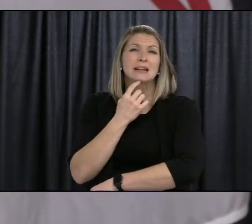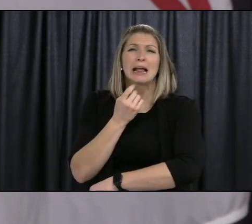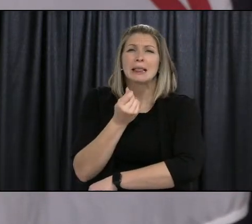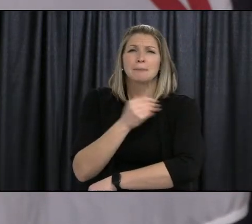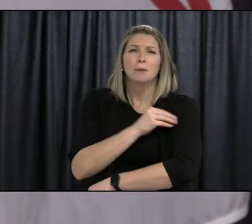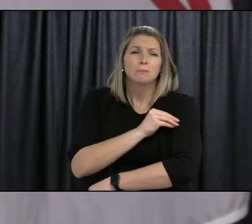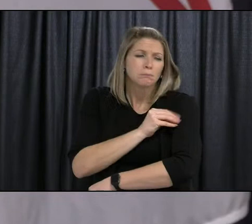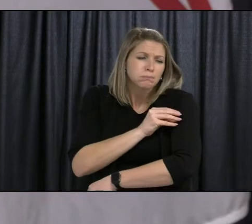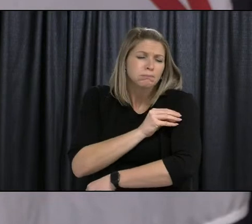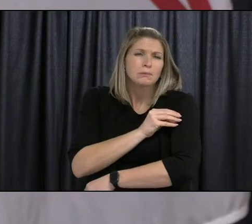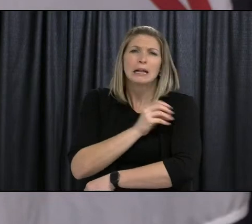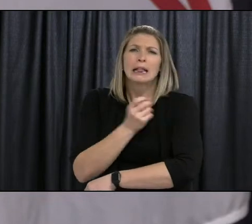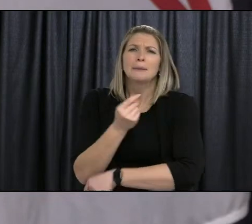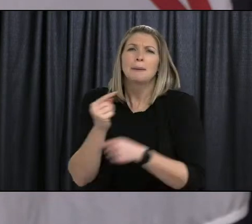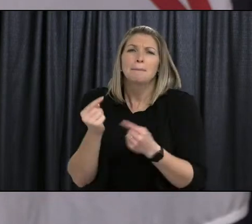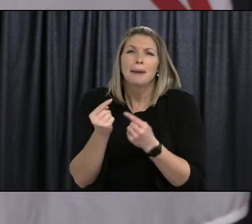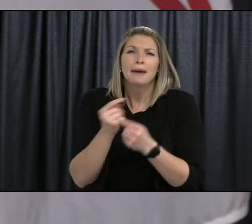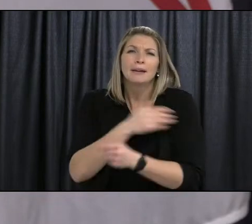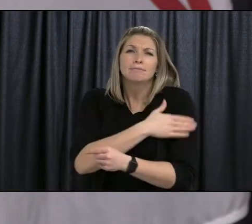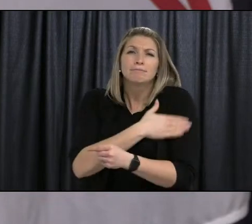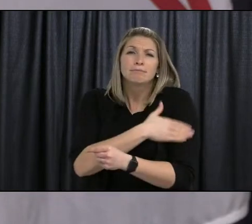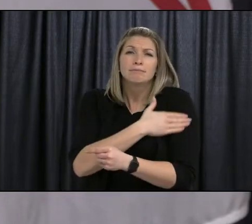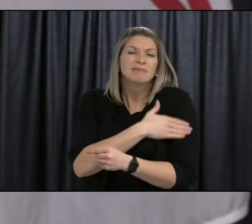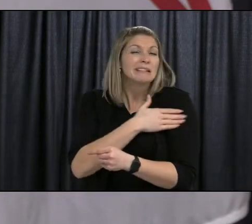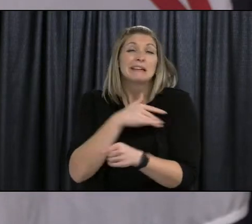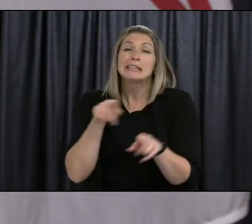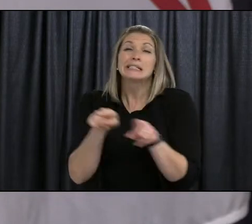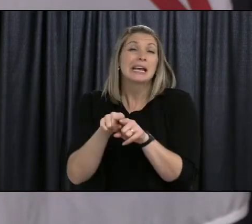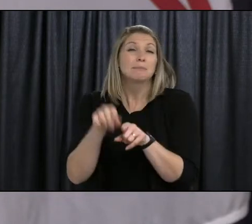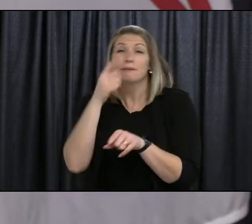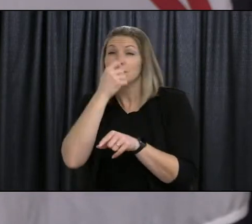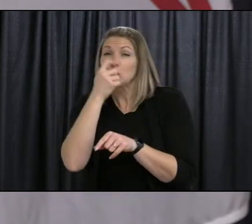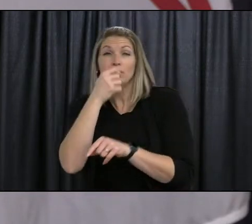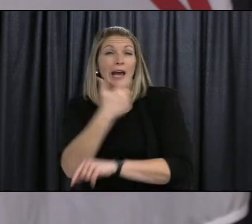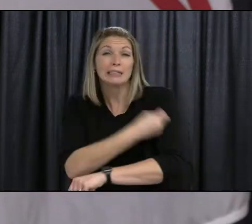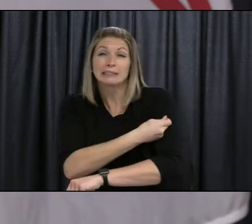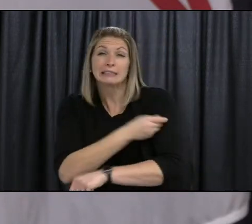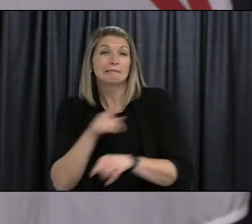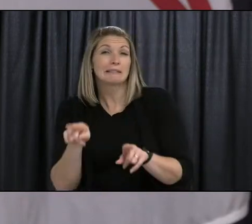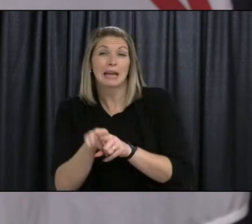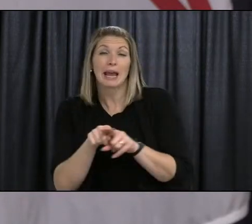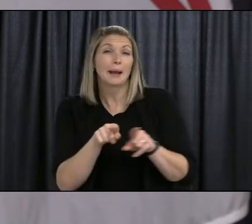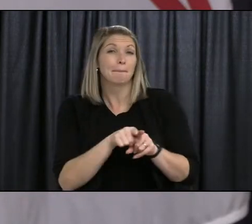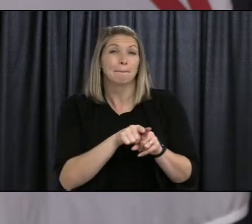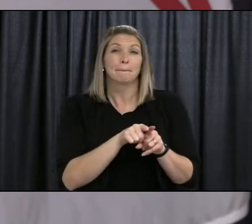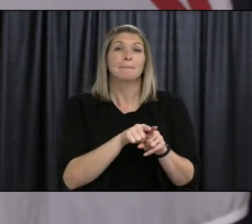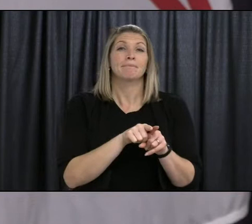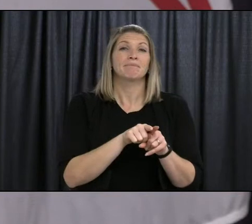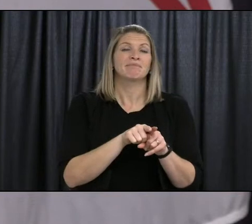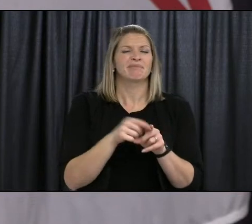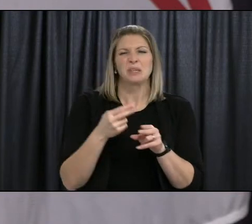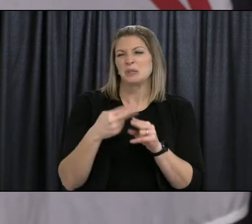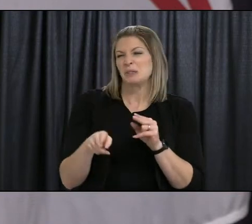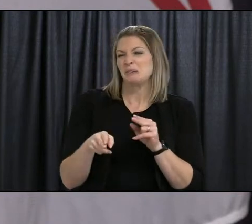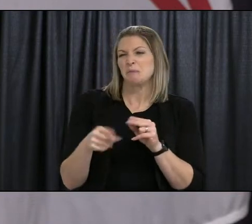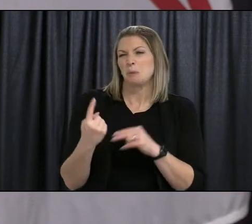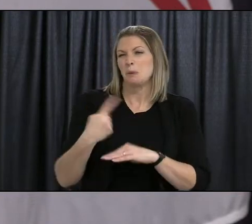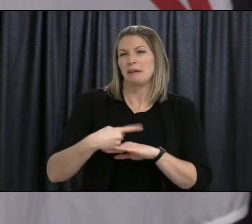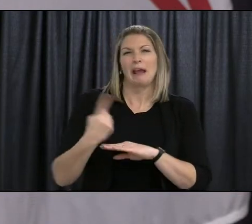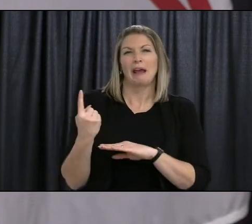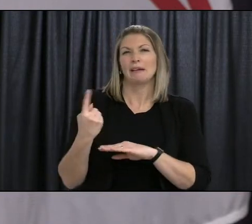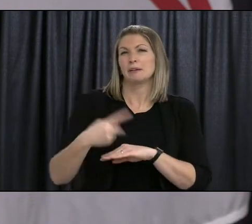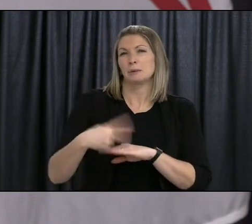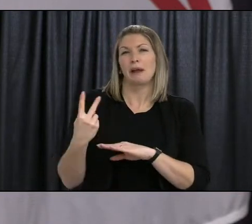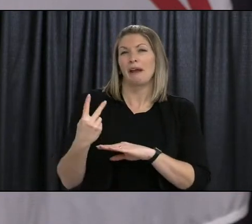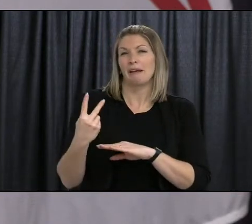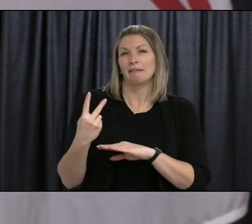bit. You may get a little bit of pain in your arm where the injection went in. But generally speaking, those are quite mild. They're short-lived. They go away